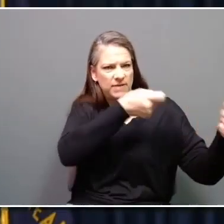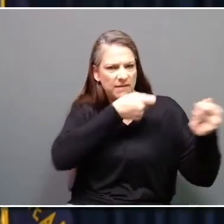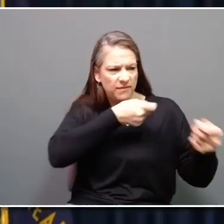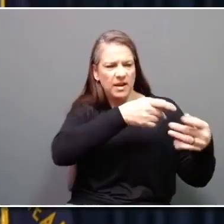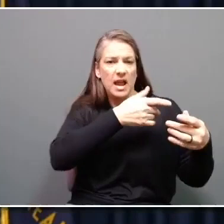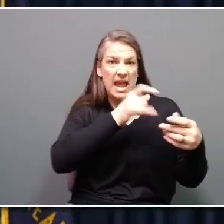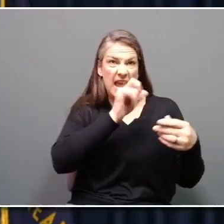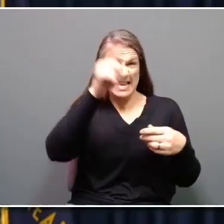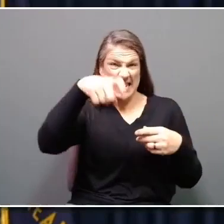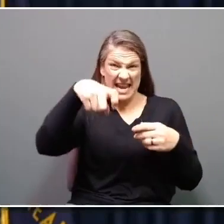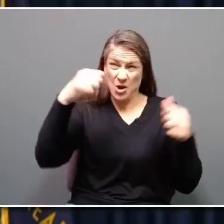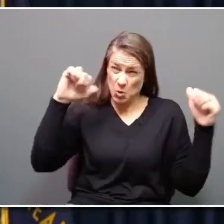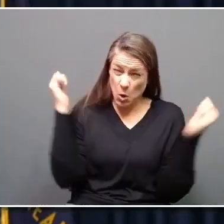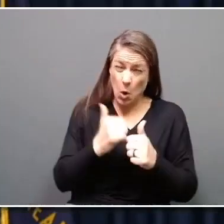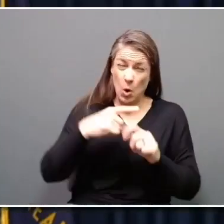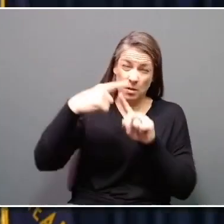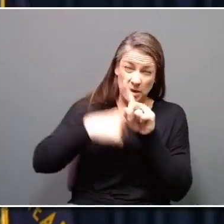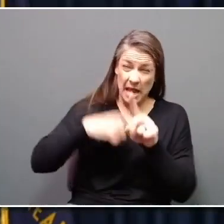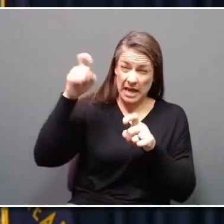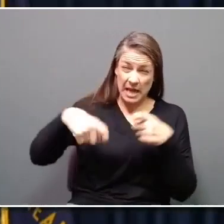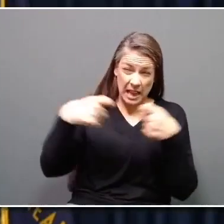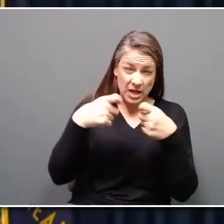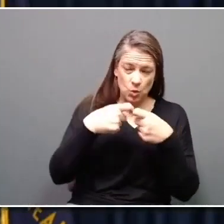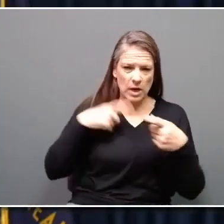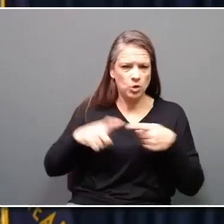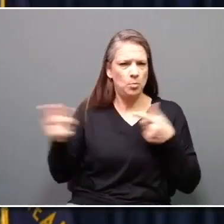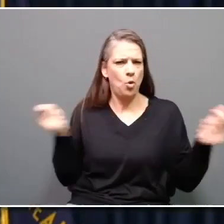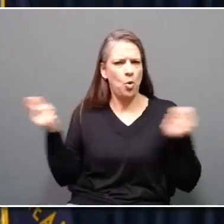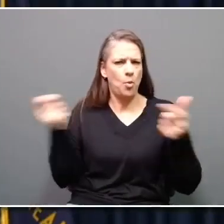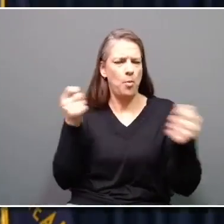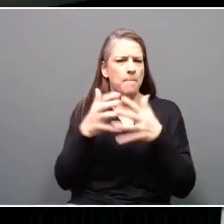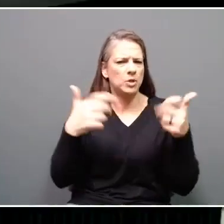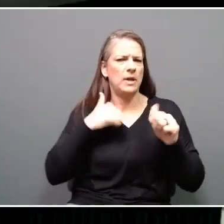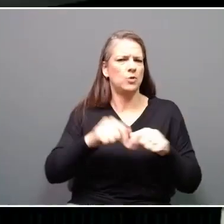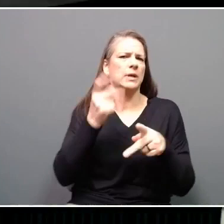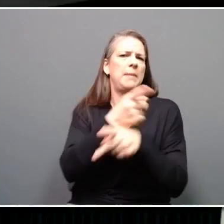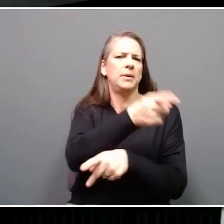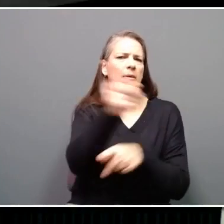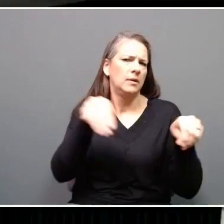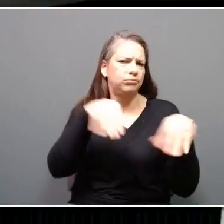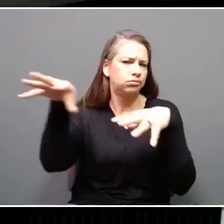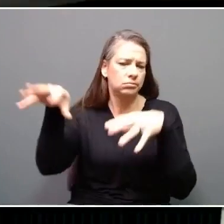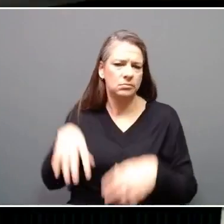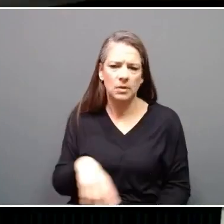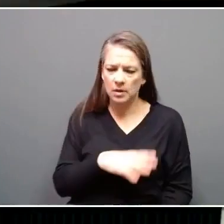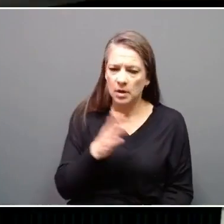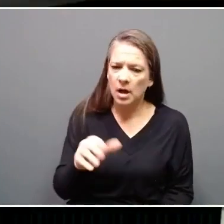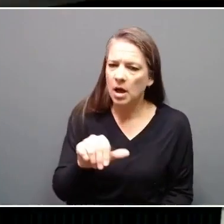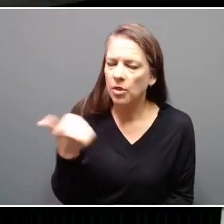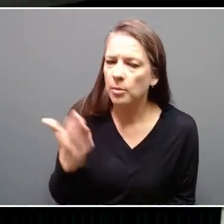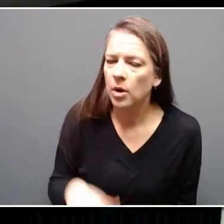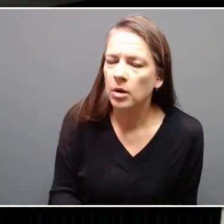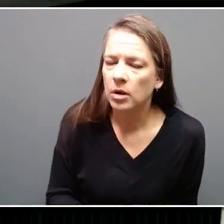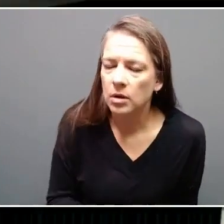gets as cold as it's going to get in this weekend. That wasn't part of the question, but Sarah. Governor, you spoke about